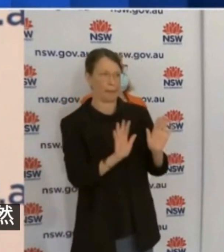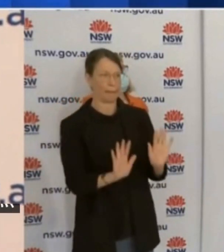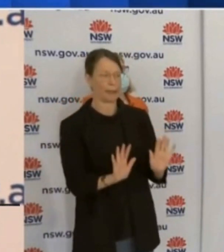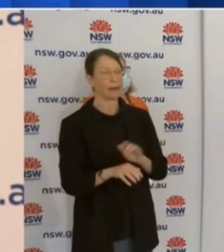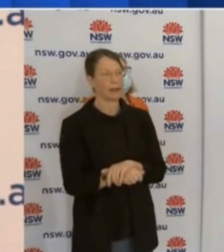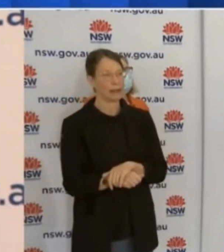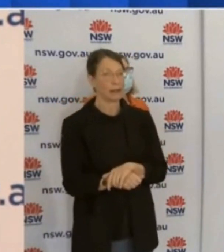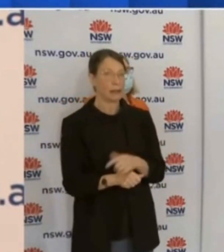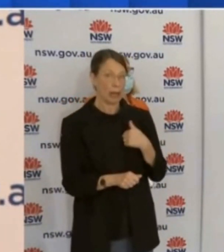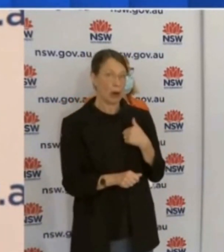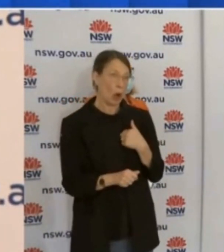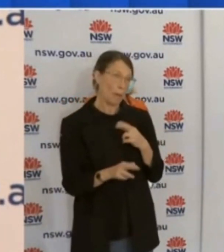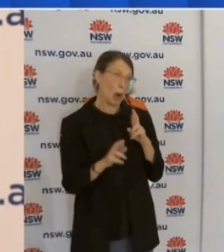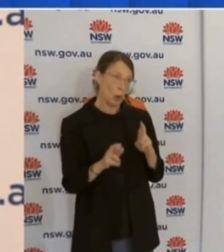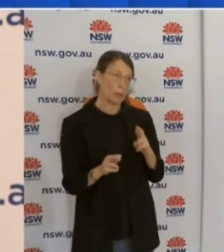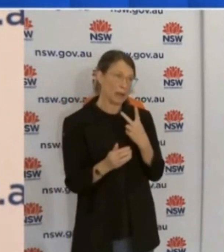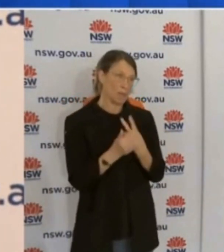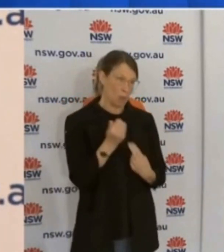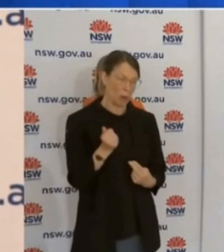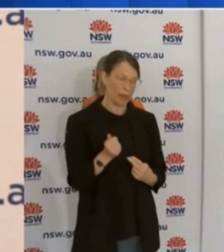be both. Is